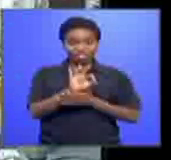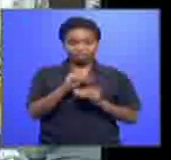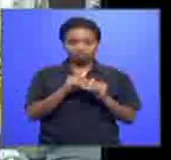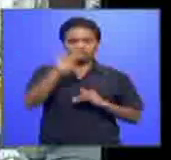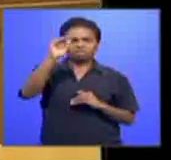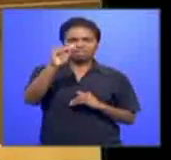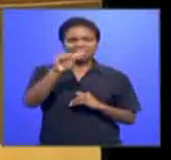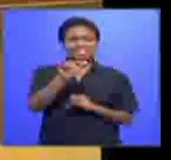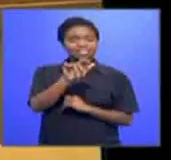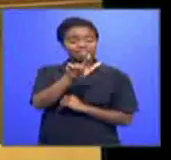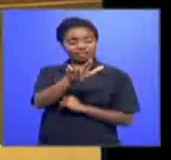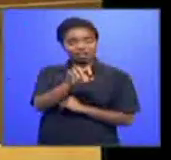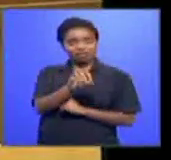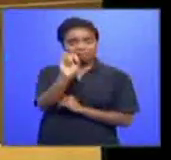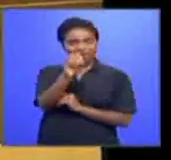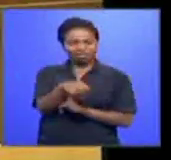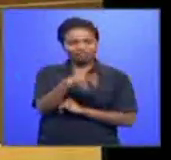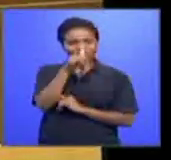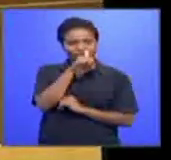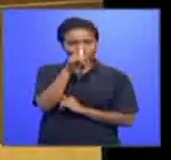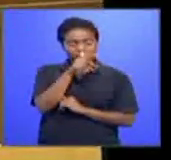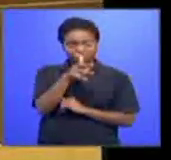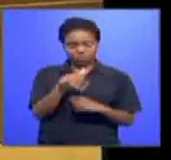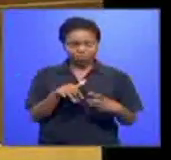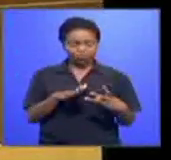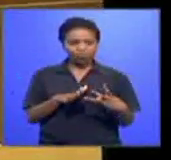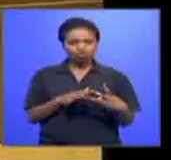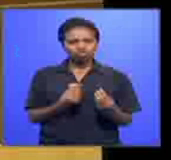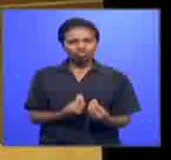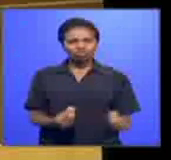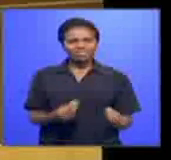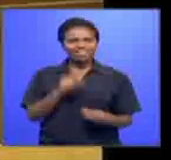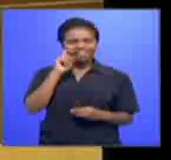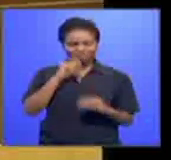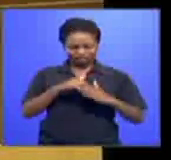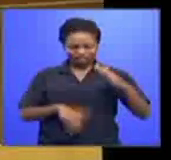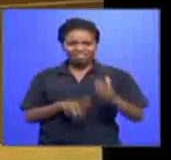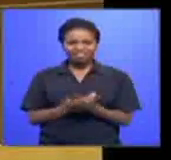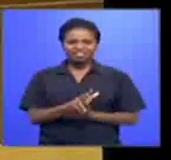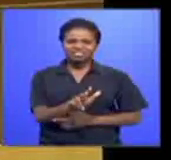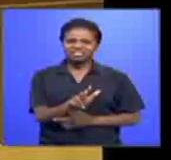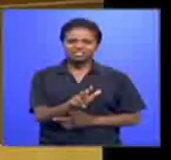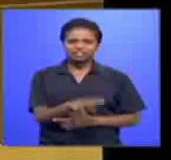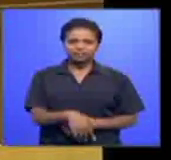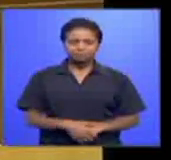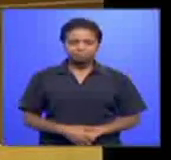and 70% for crimes against children under 18 years of age.